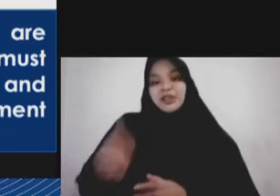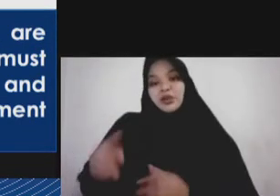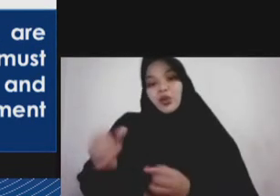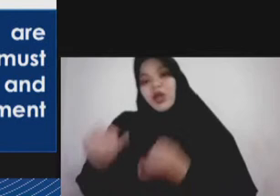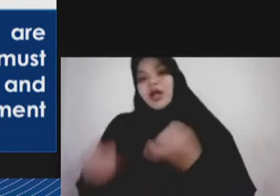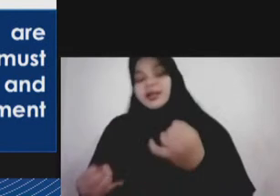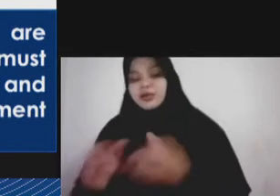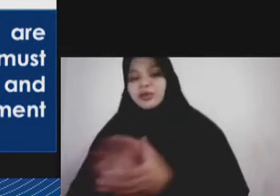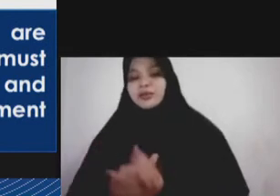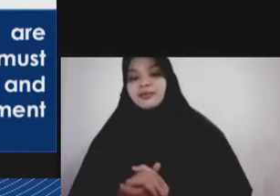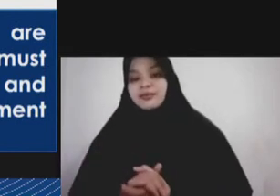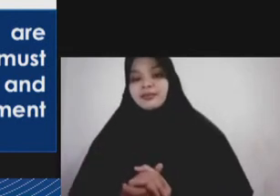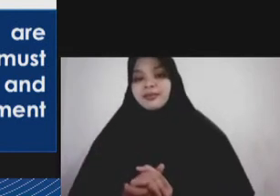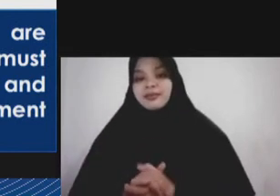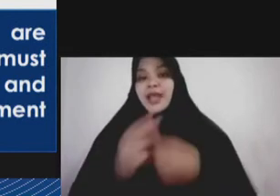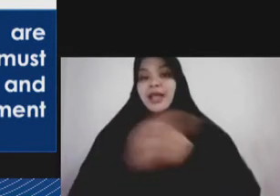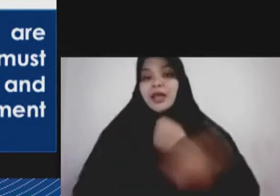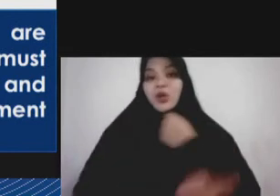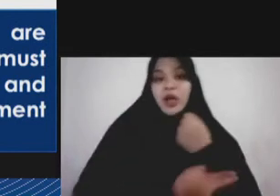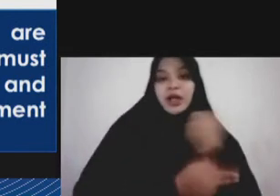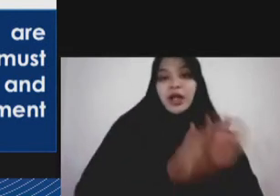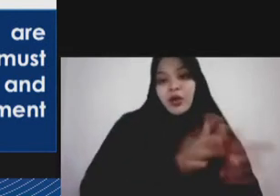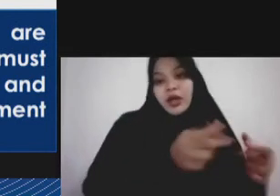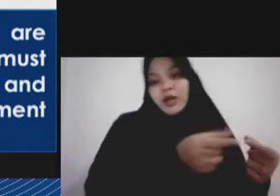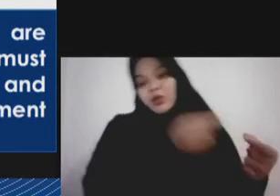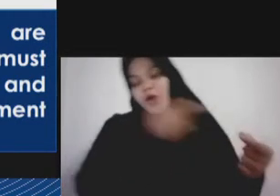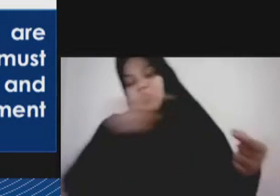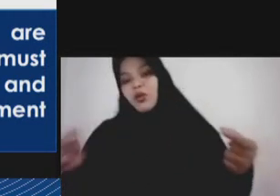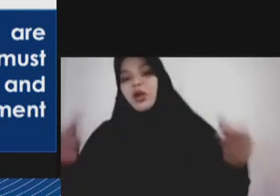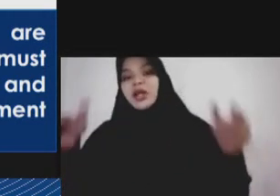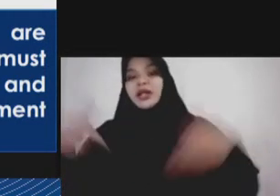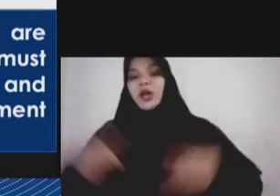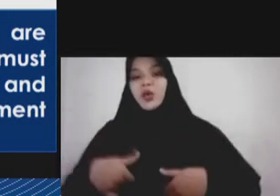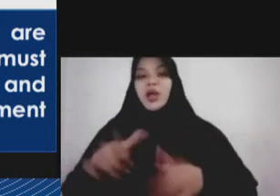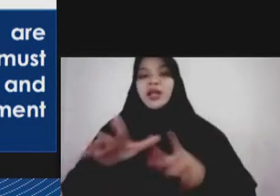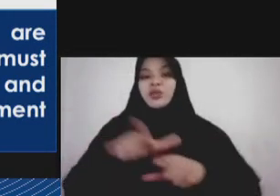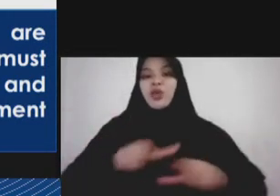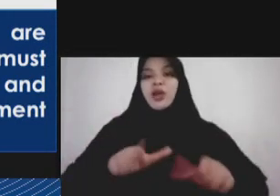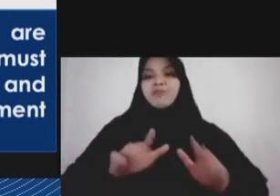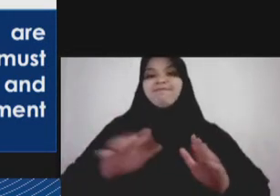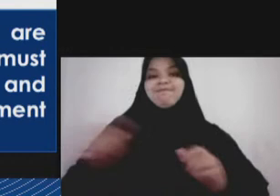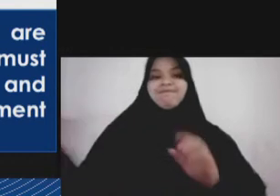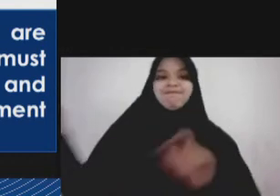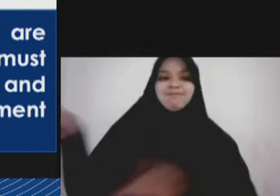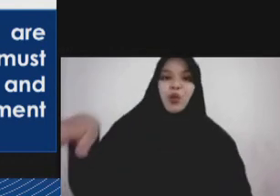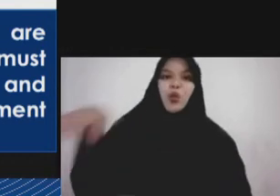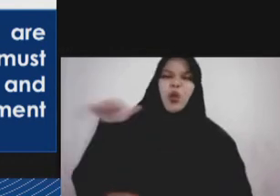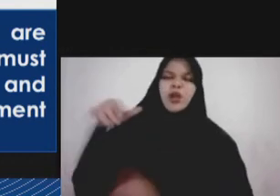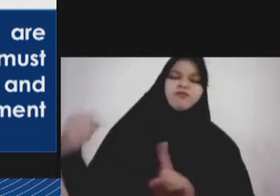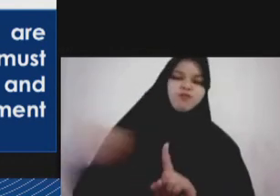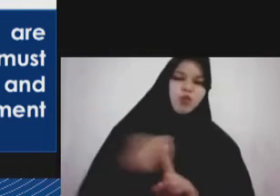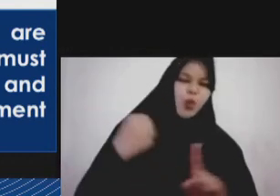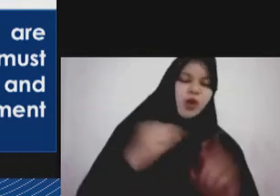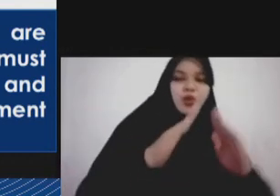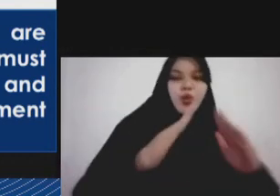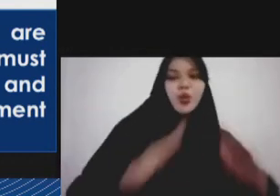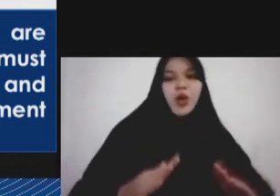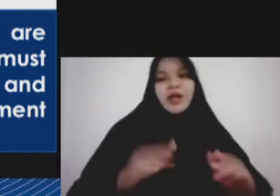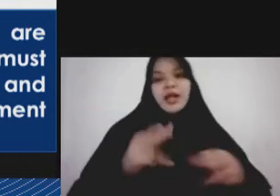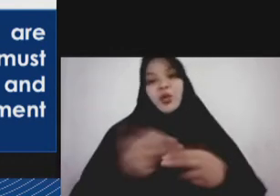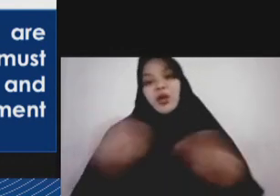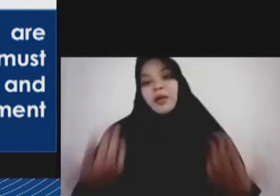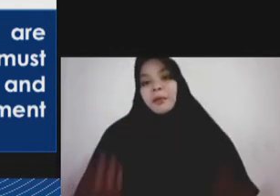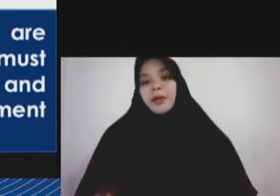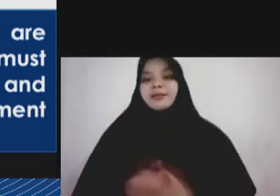violence states that the parameters for eliminating domestic violence are based on four principles. Namely,